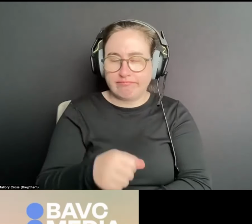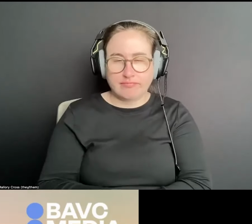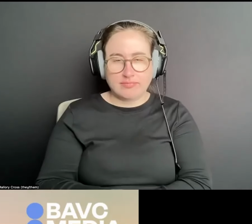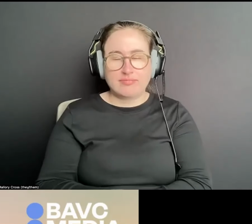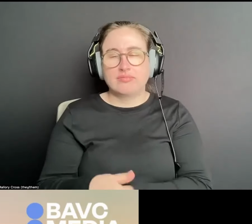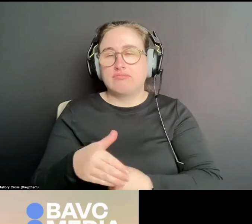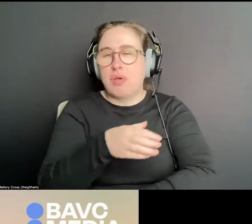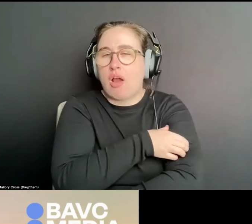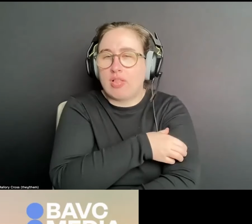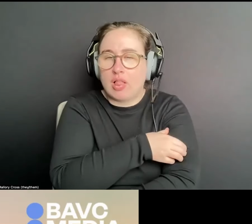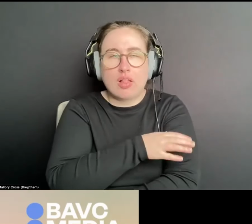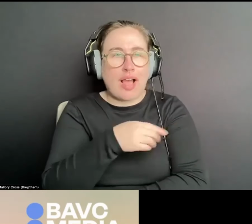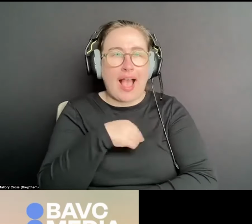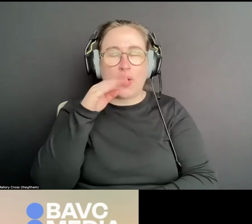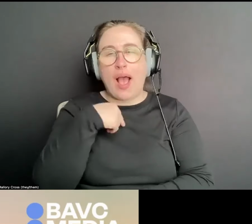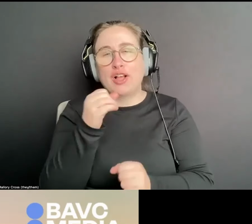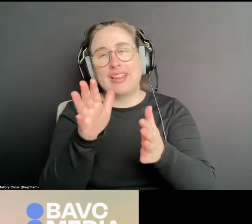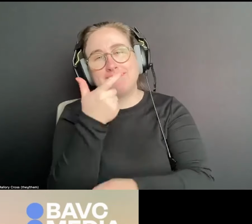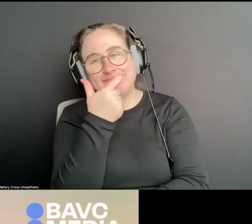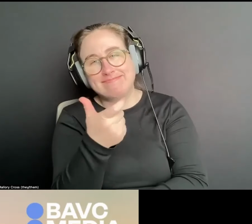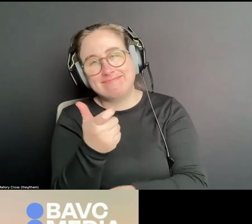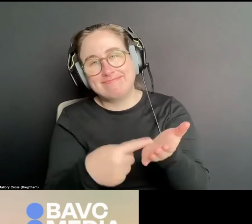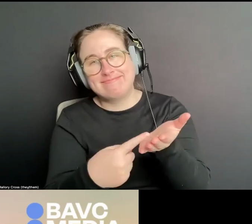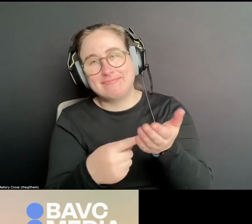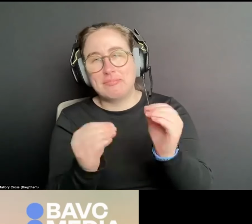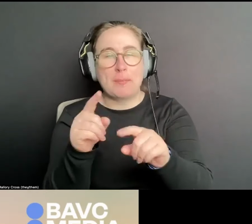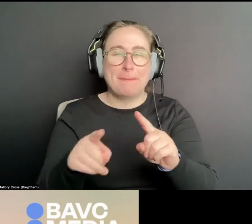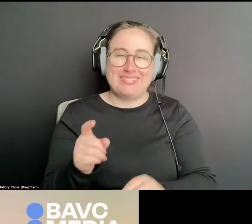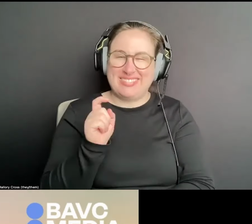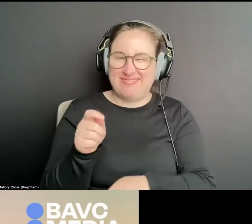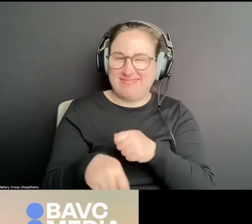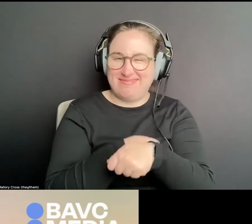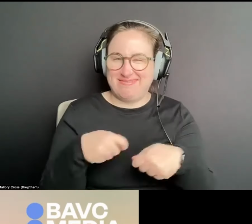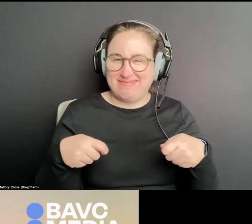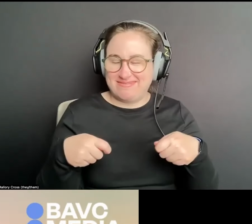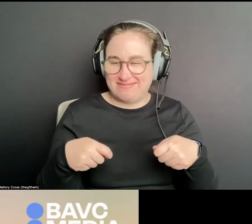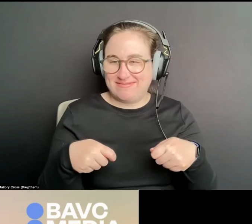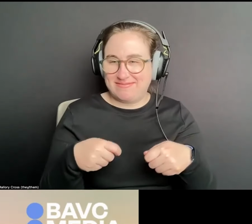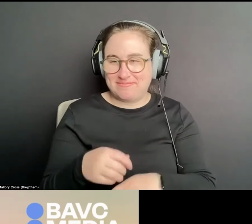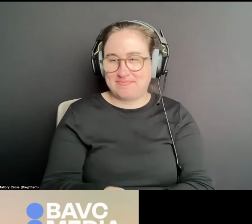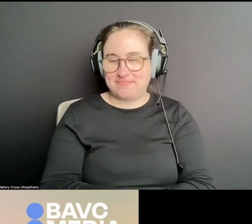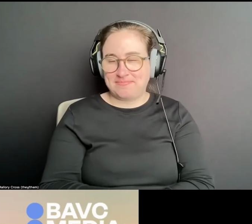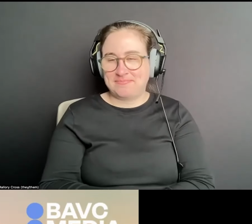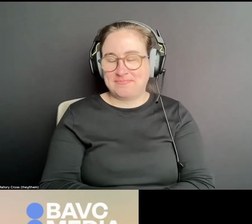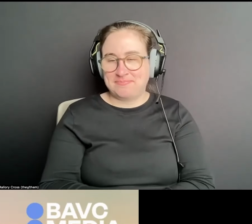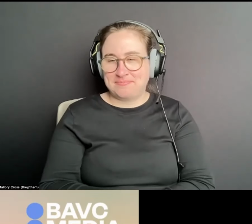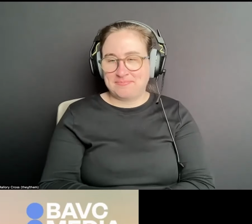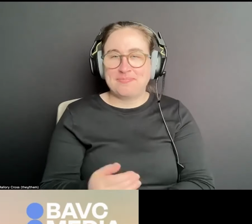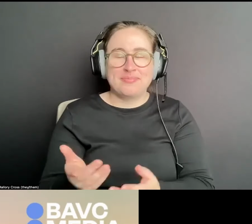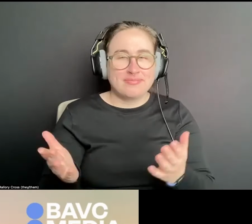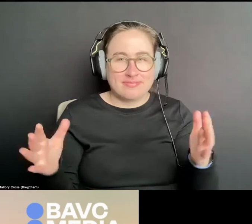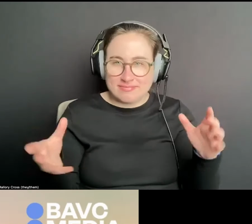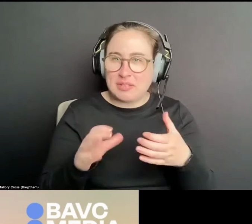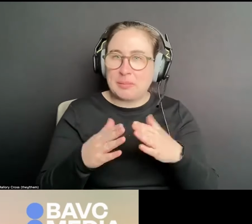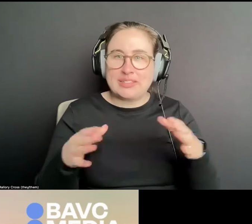so powerful. And I know we could continue talking about this for a really long time, bringing community together, sharing,